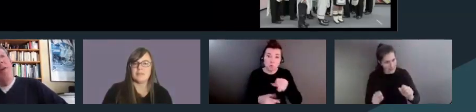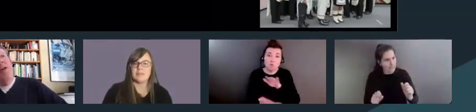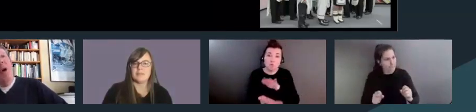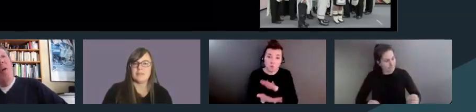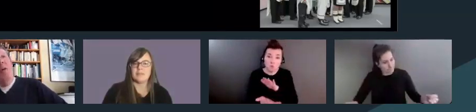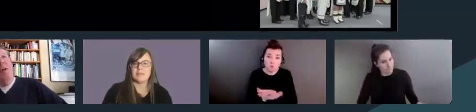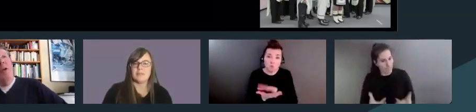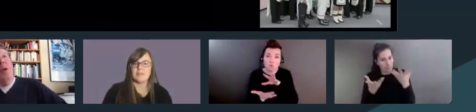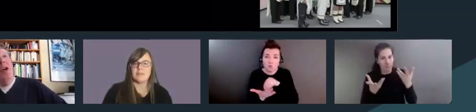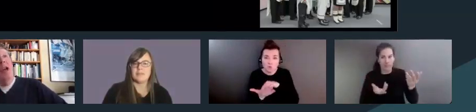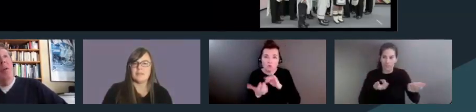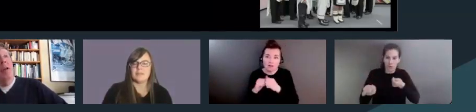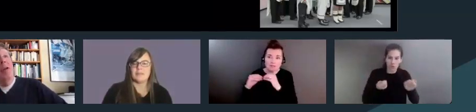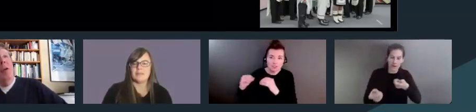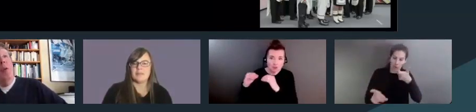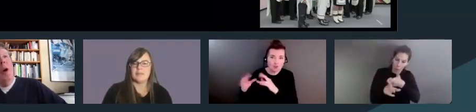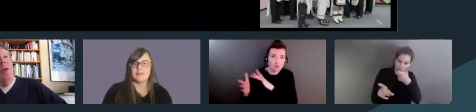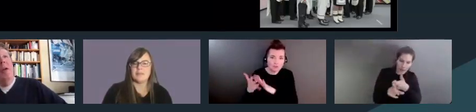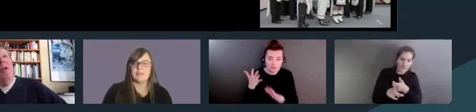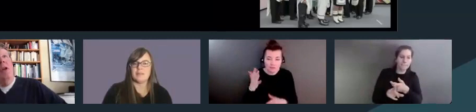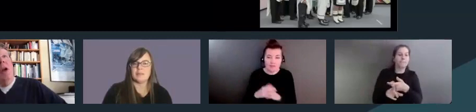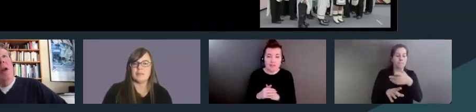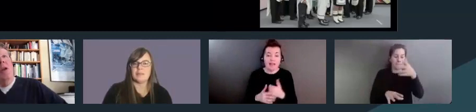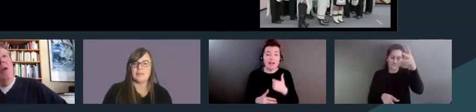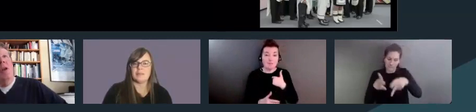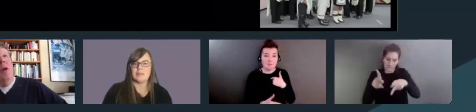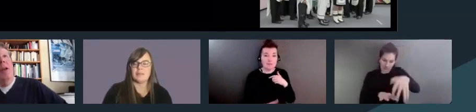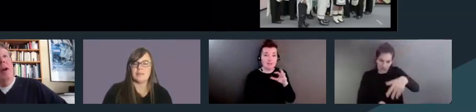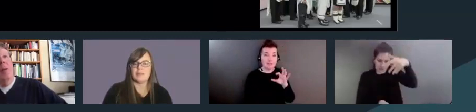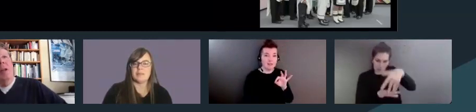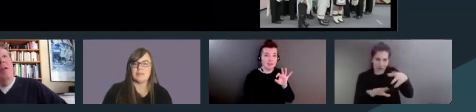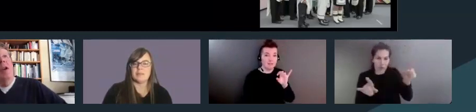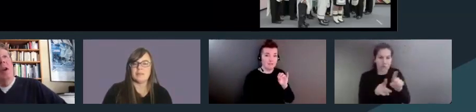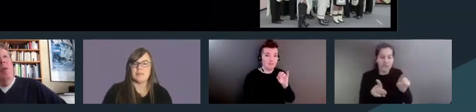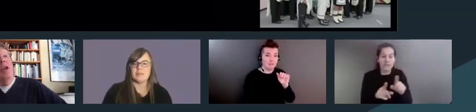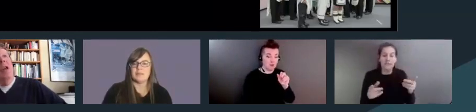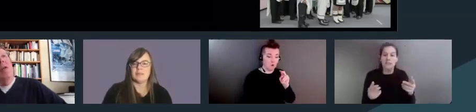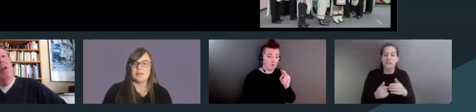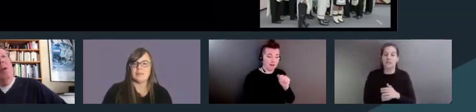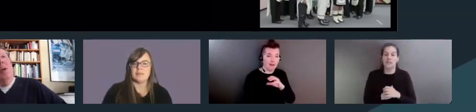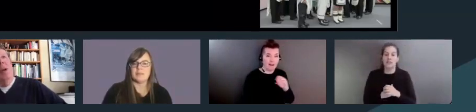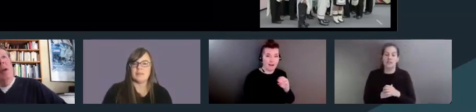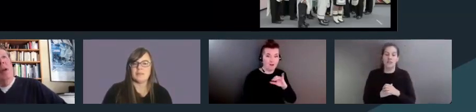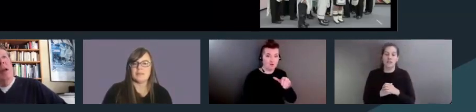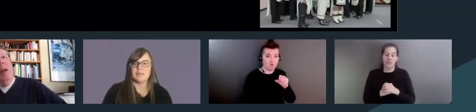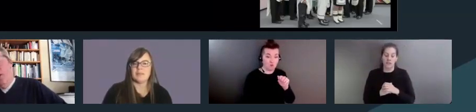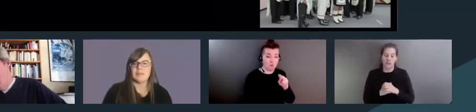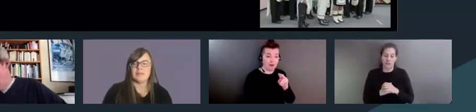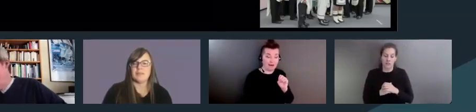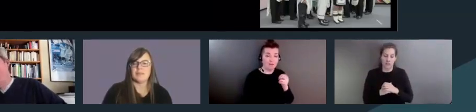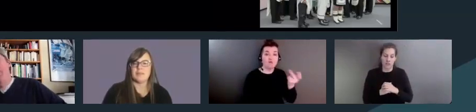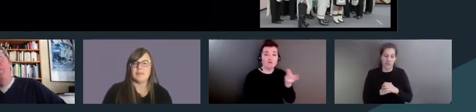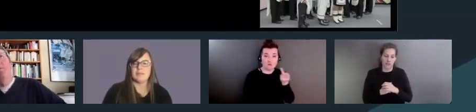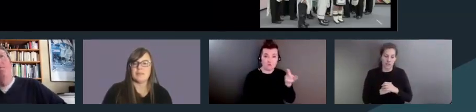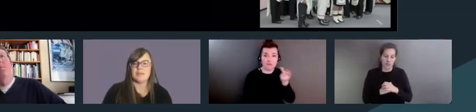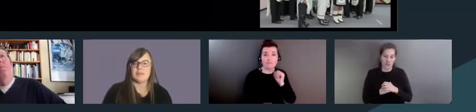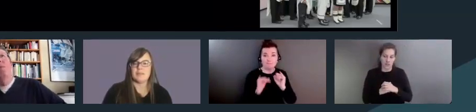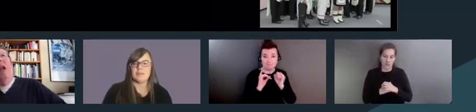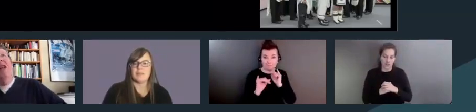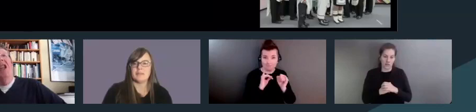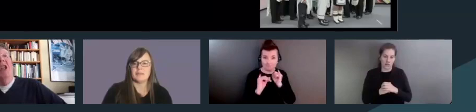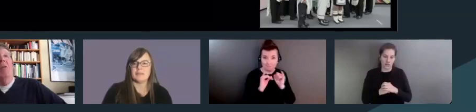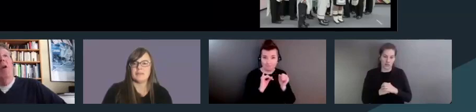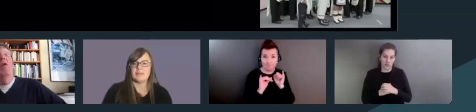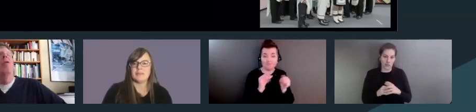I was a part of a small research project with Fiona Walton and Joanne Tompkins, which interviewed in